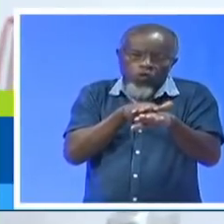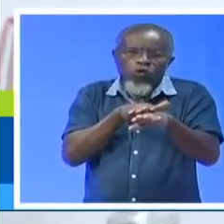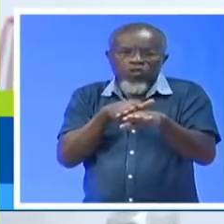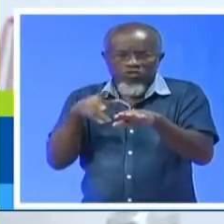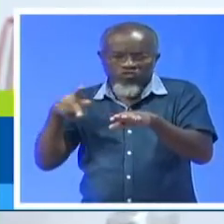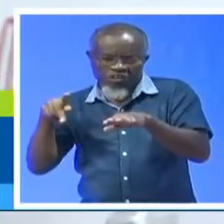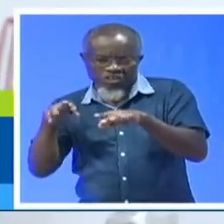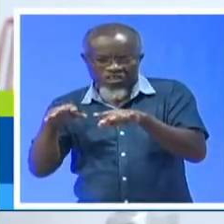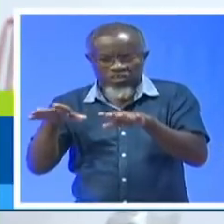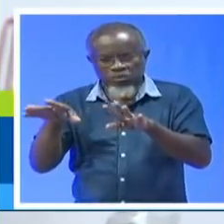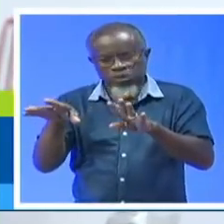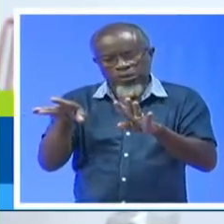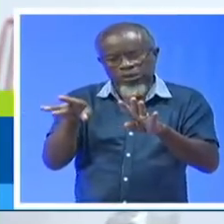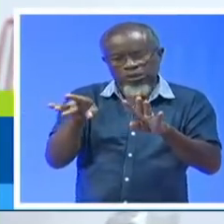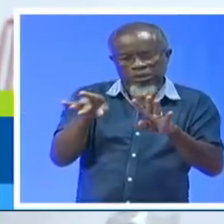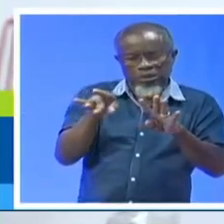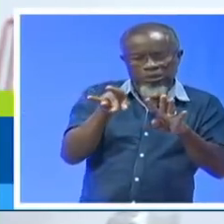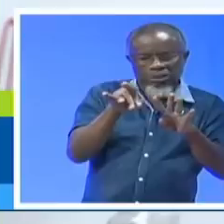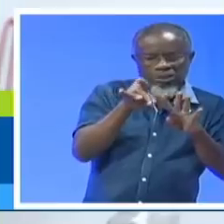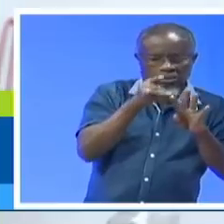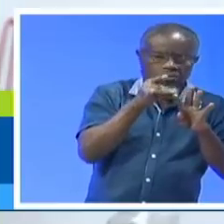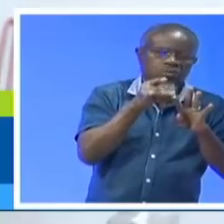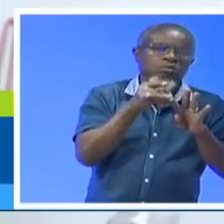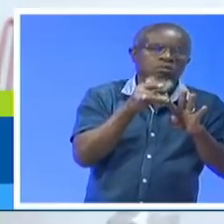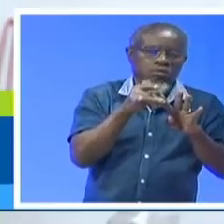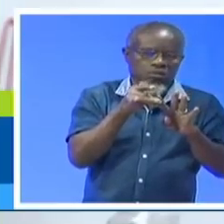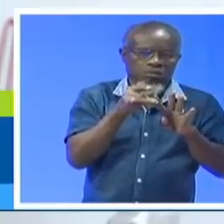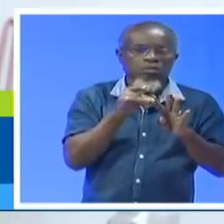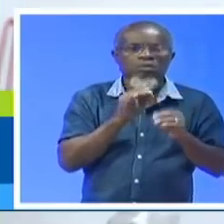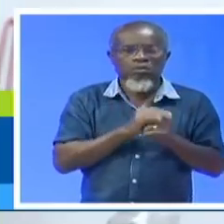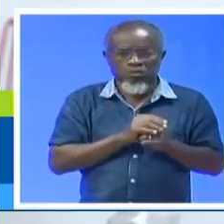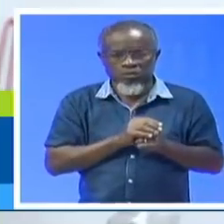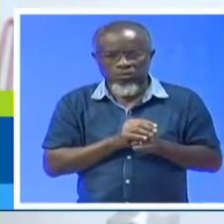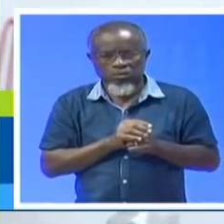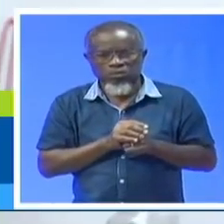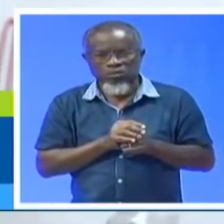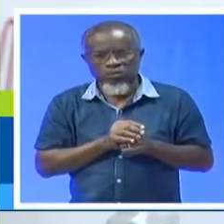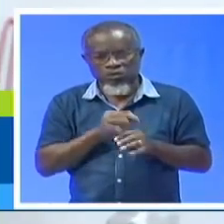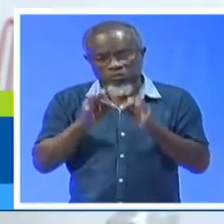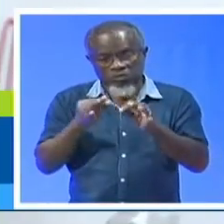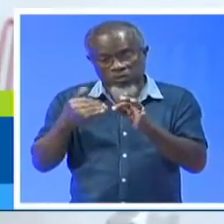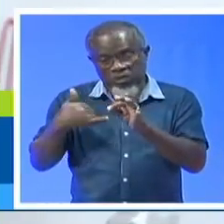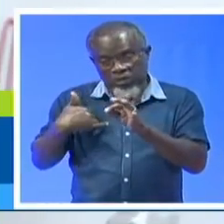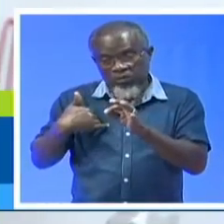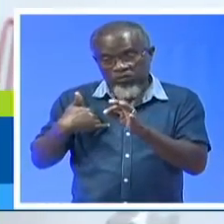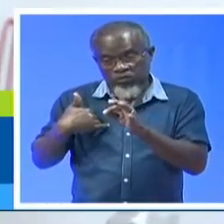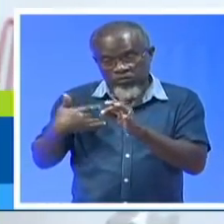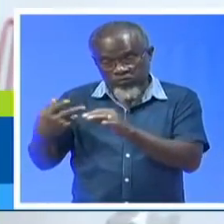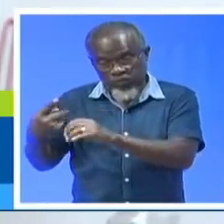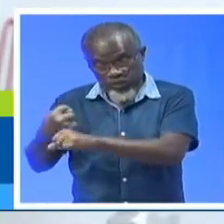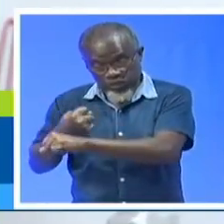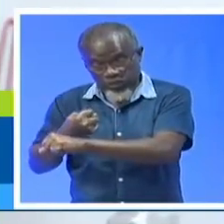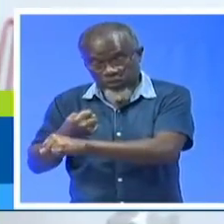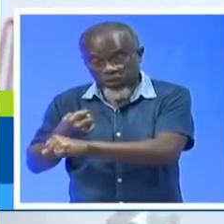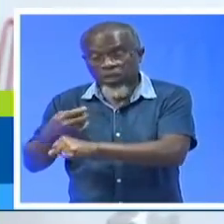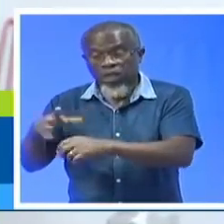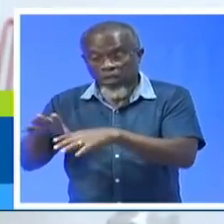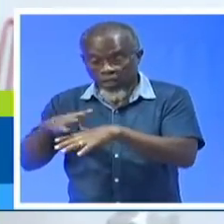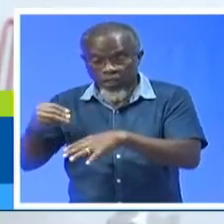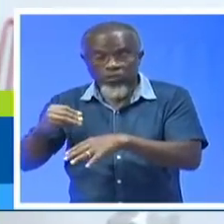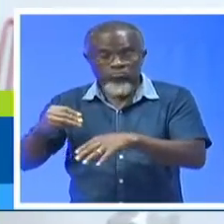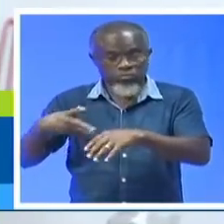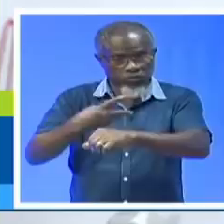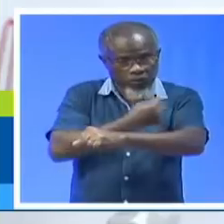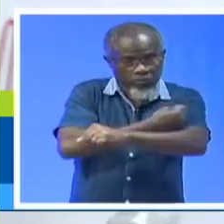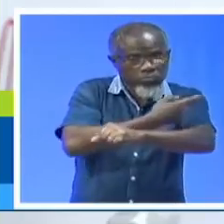if we can only vaccinate a given percentage of the population with the available products, and we get all the way to there, although that may